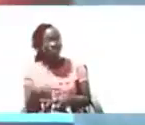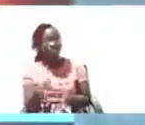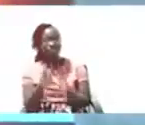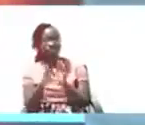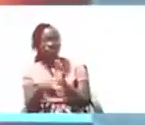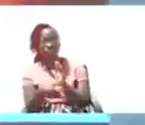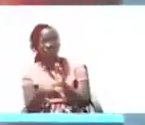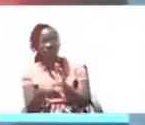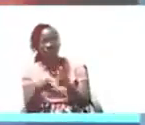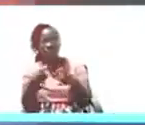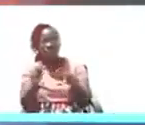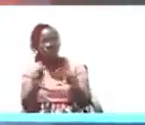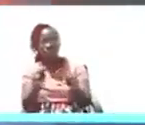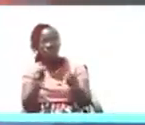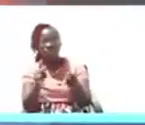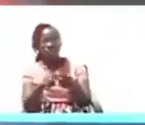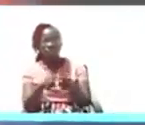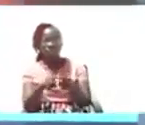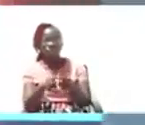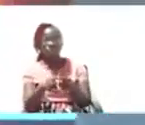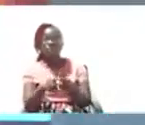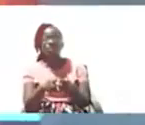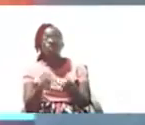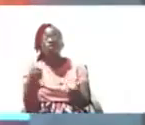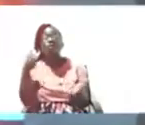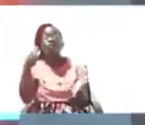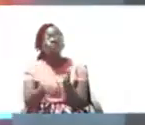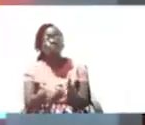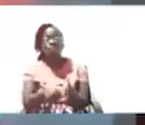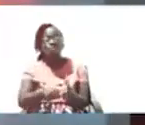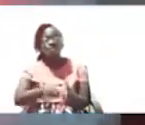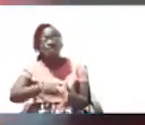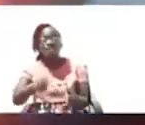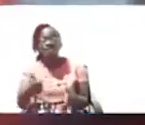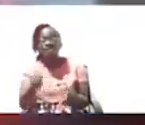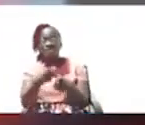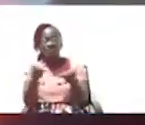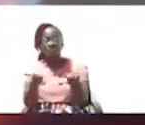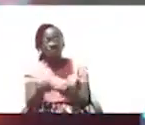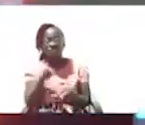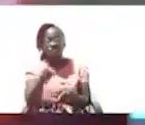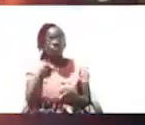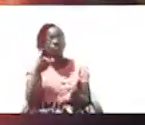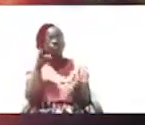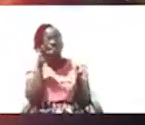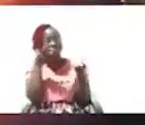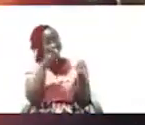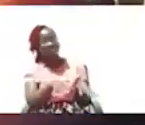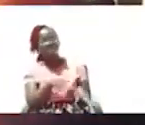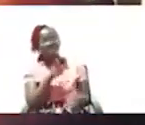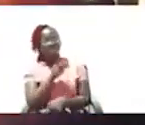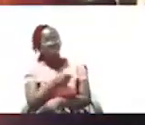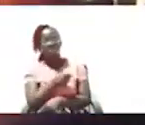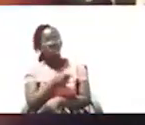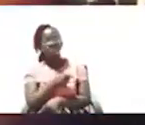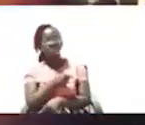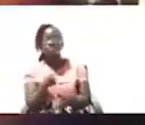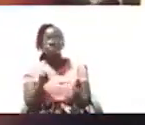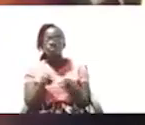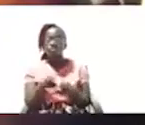bi booth bo ha no obeka ho. And then stamp somewhere else, you are going to fall over there. So when we